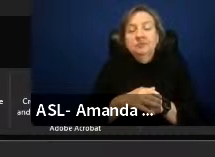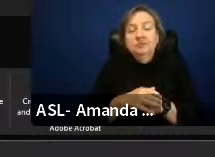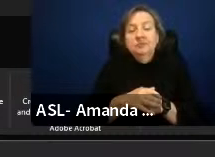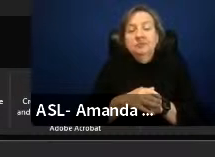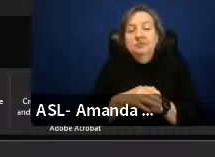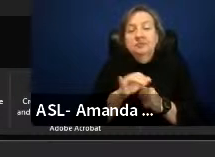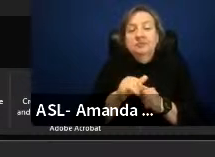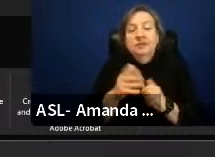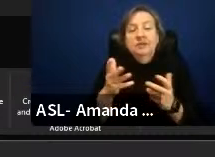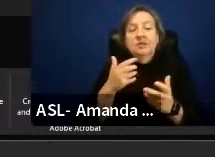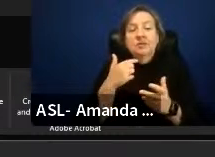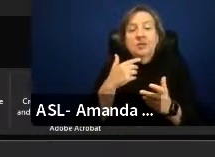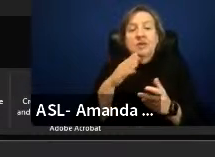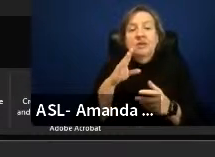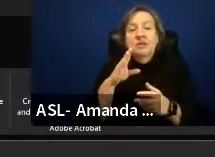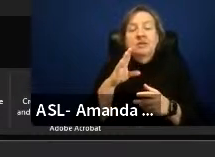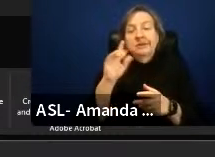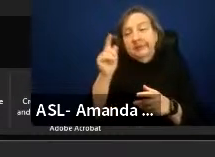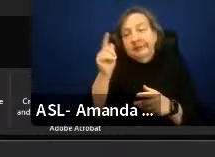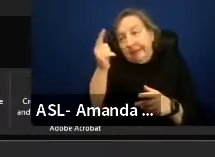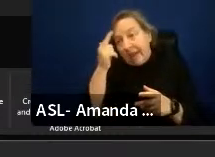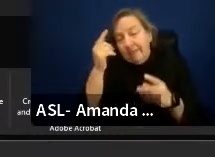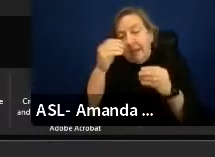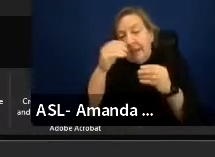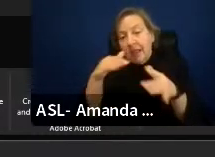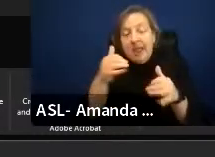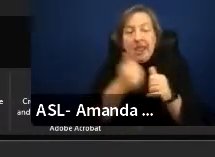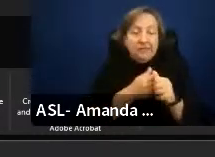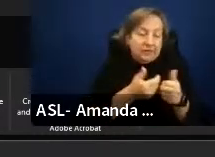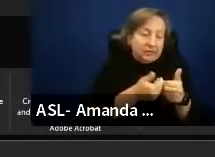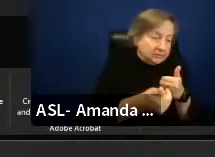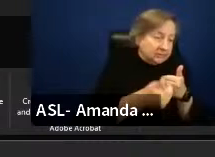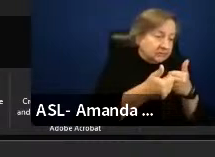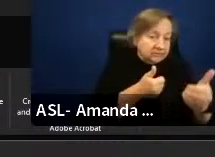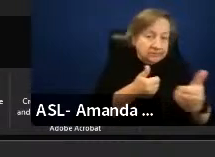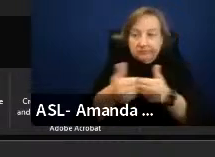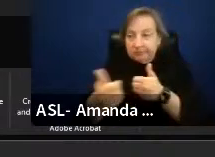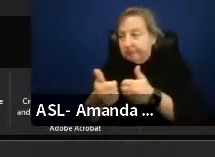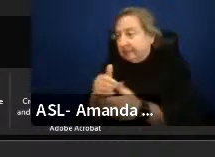That's what bureaucracy is, right? Is everything is siloed and there's this